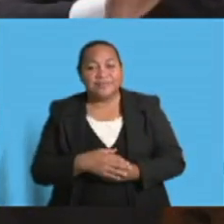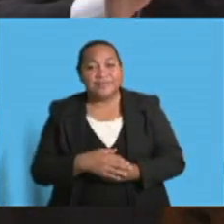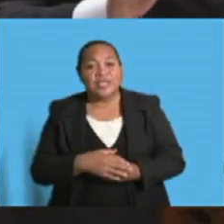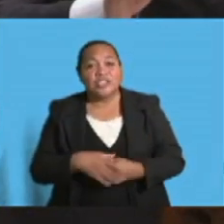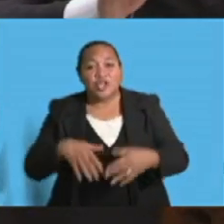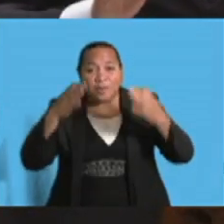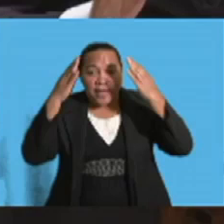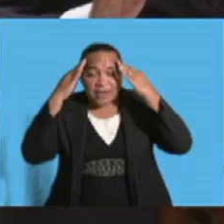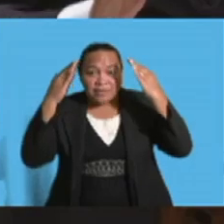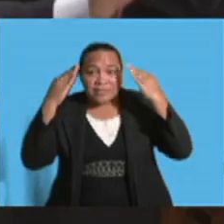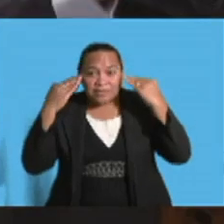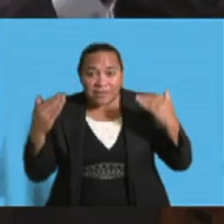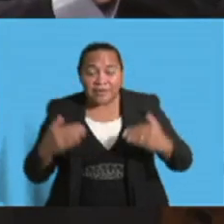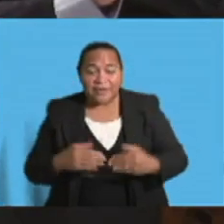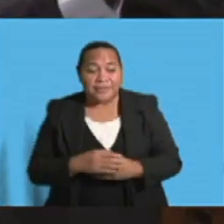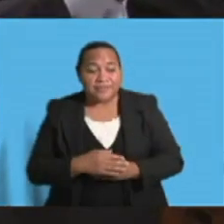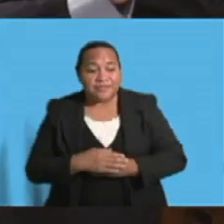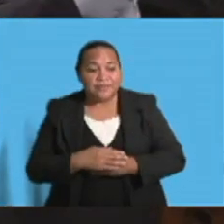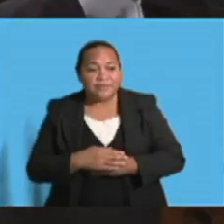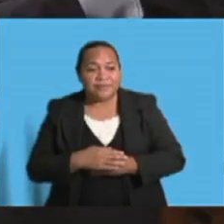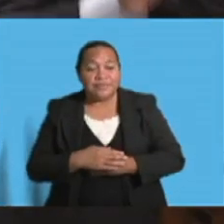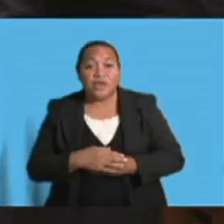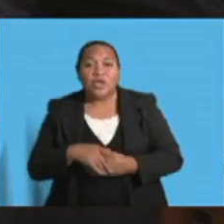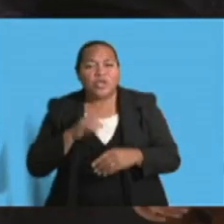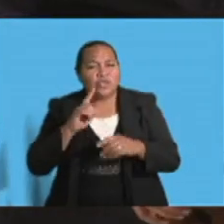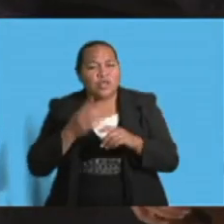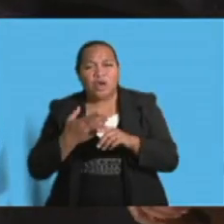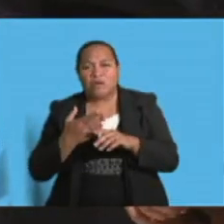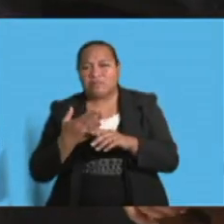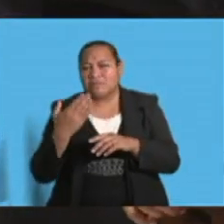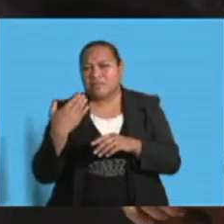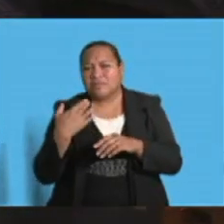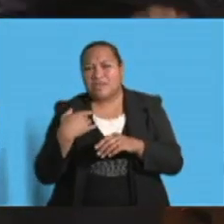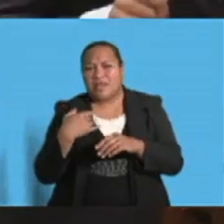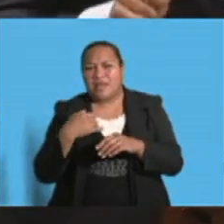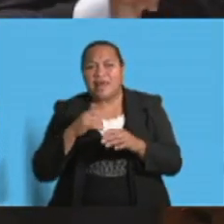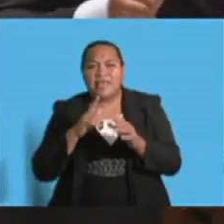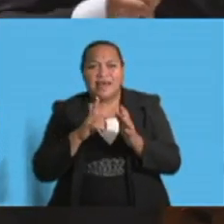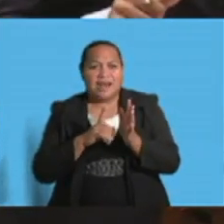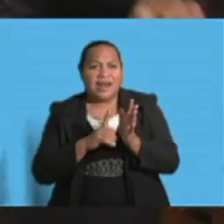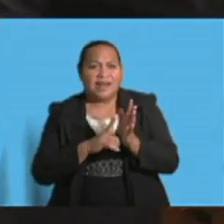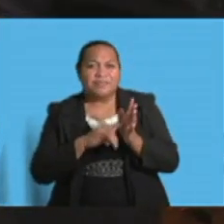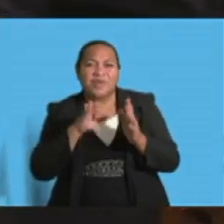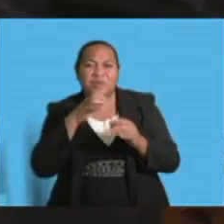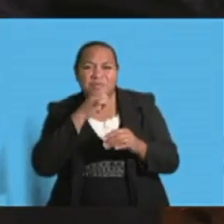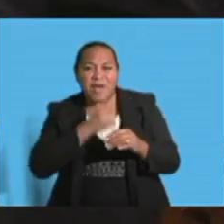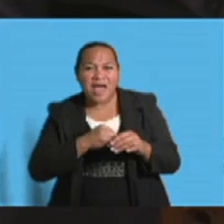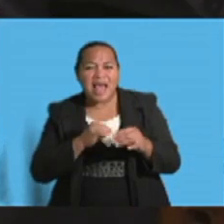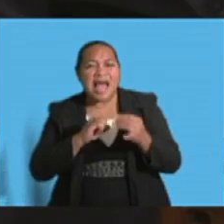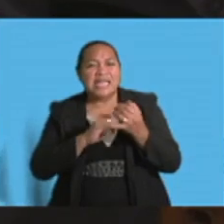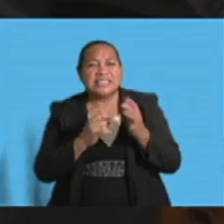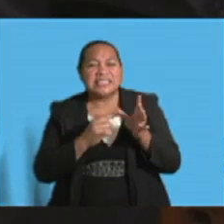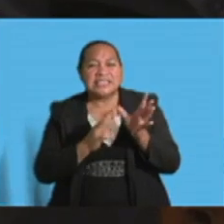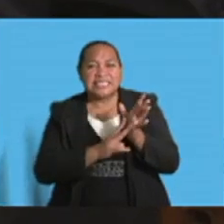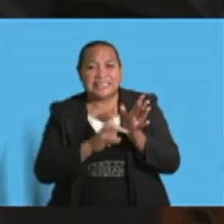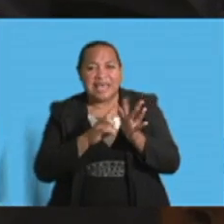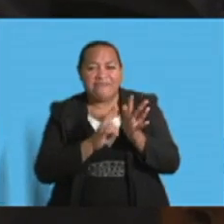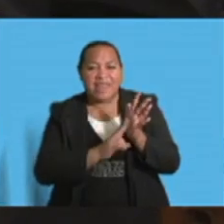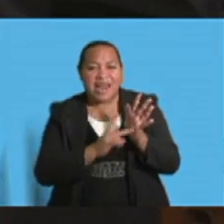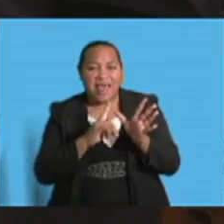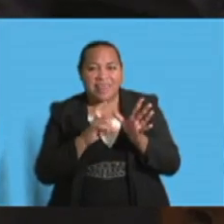let me quote what the late Savinatha Siwatimbau, the former governor of the Reserve Bank of Fiji, said on the NBF